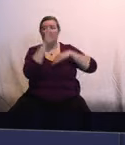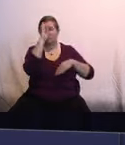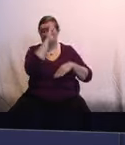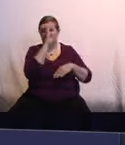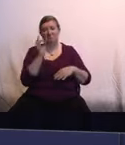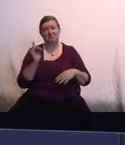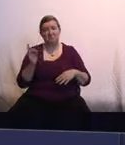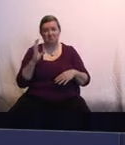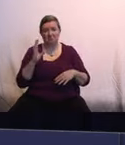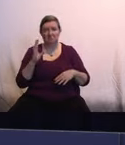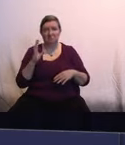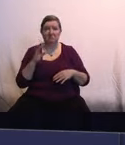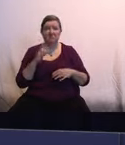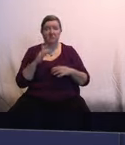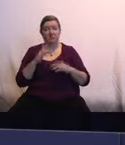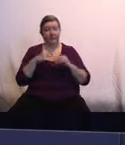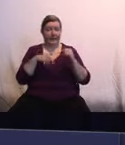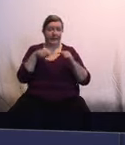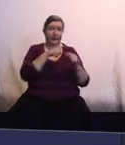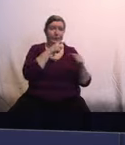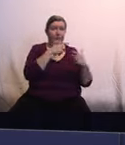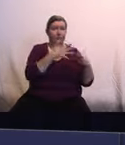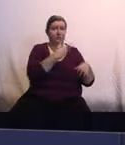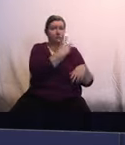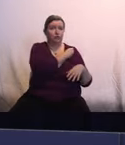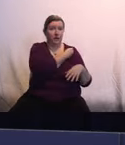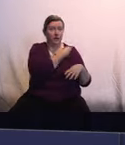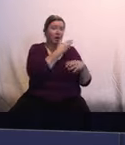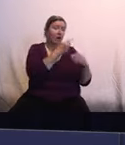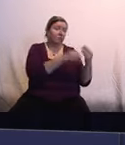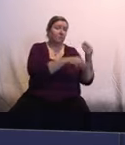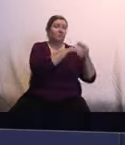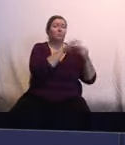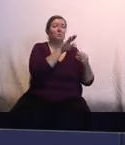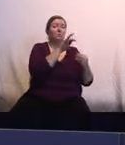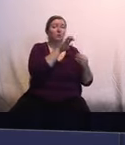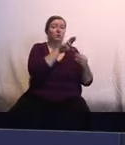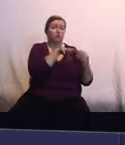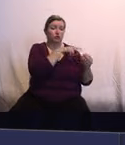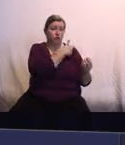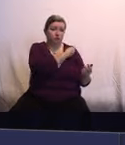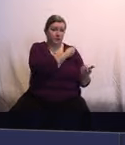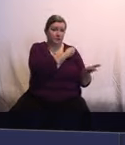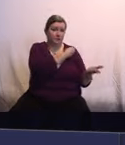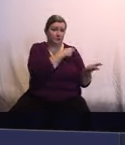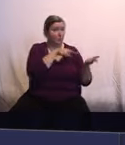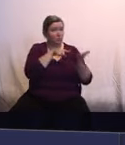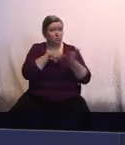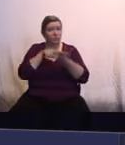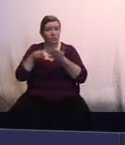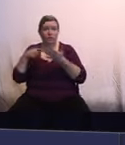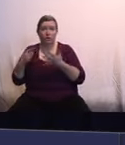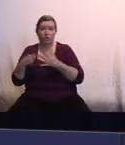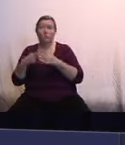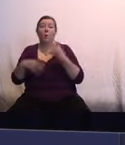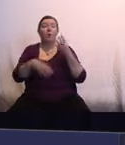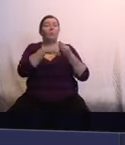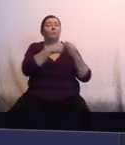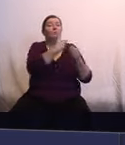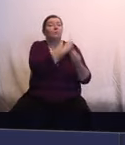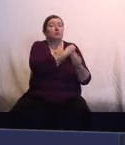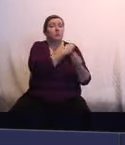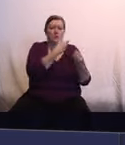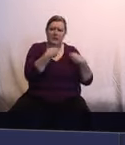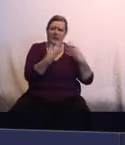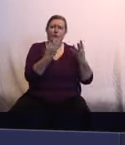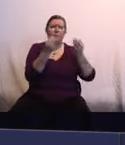were vaccinated and had received a third shot. The study found booster doses provided much greater protection